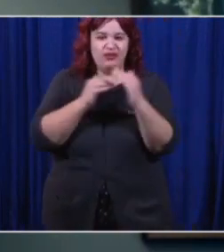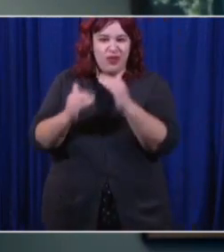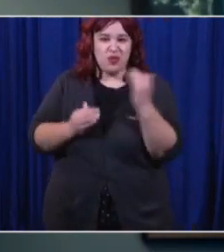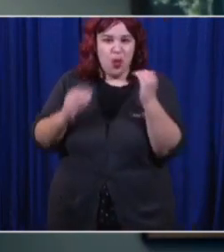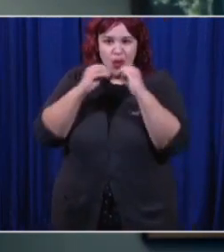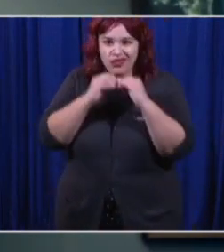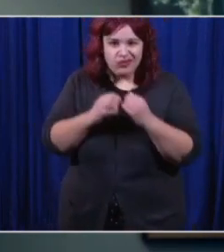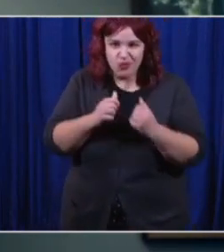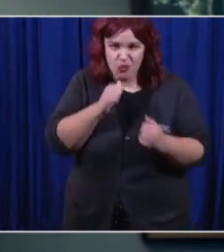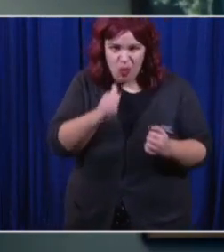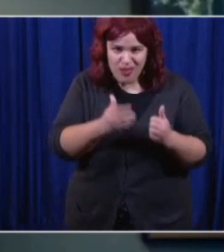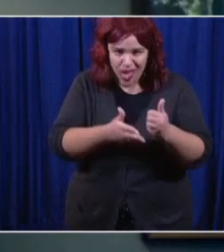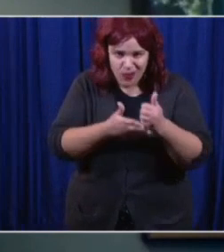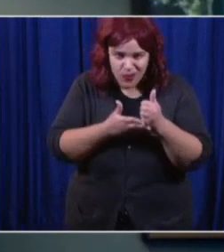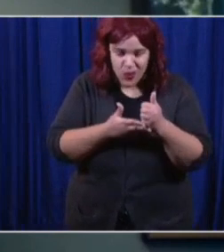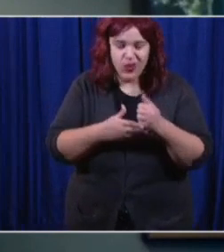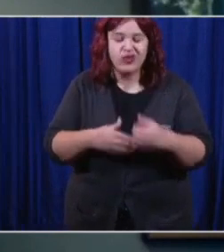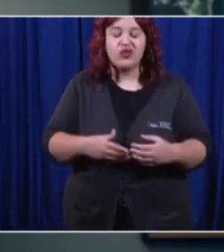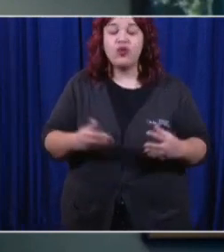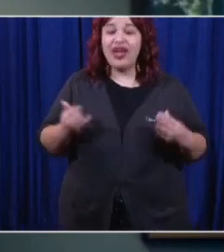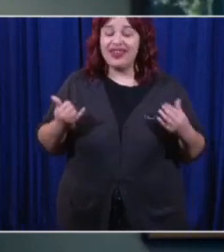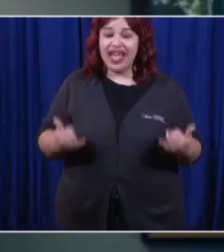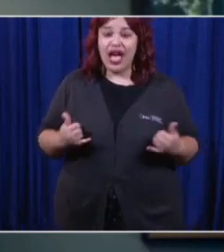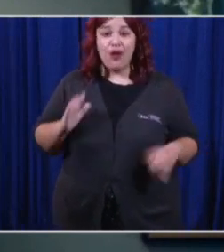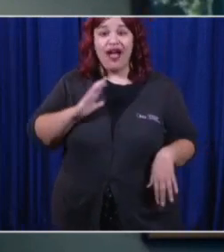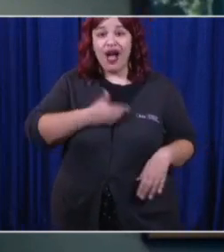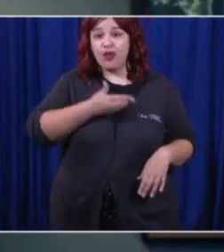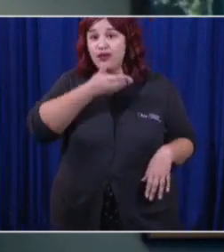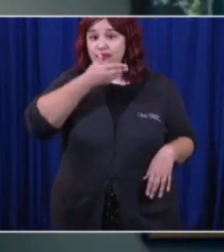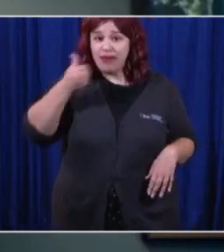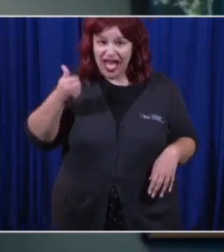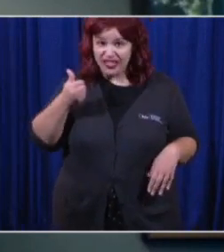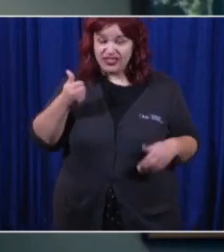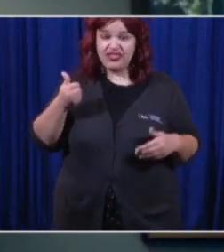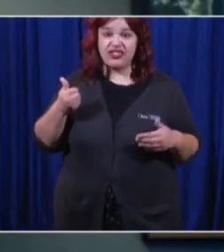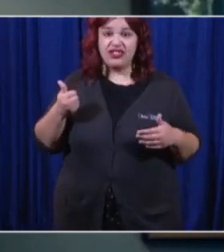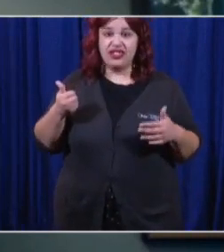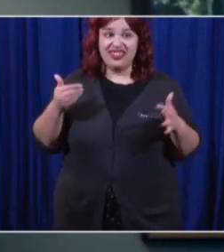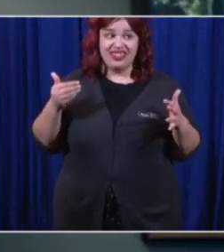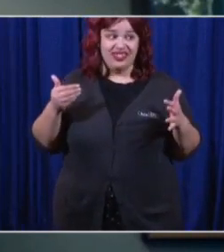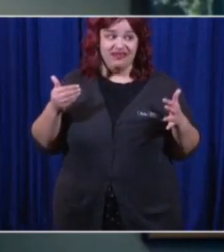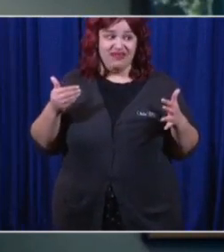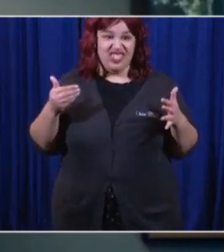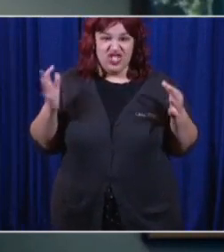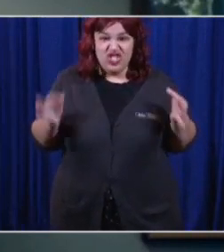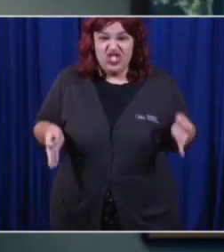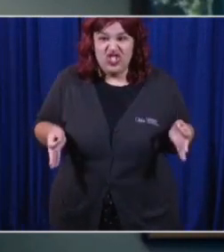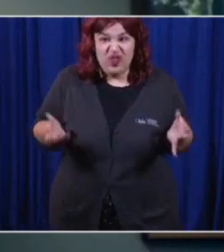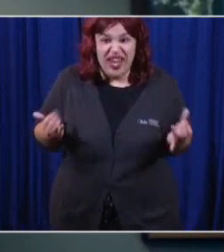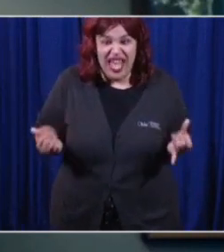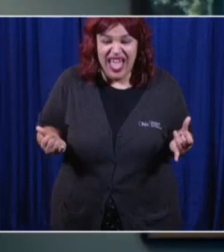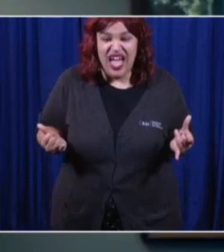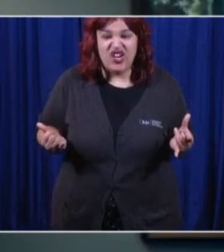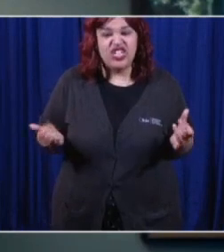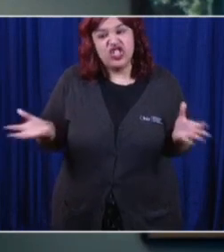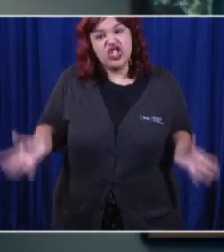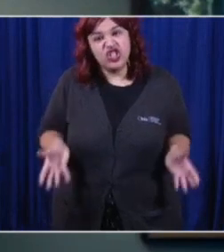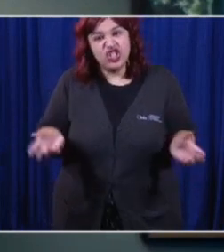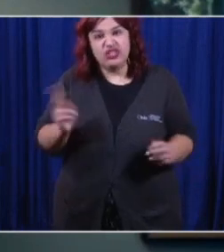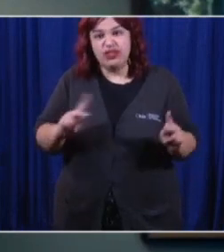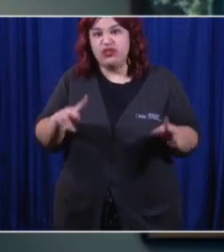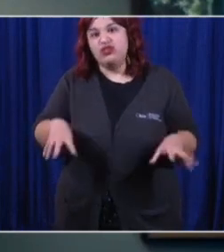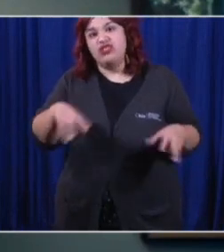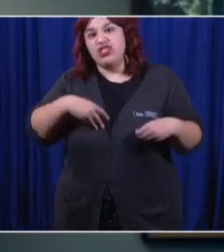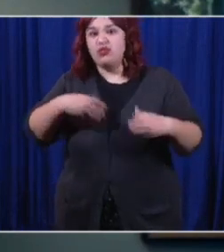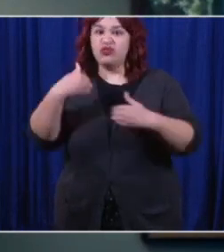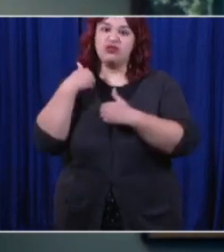we need to be right now, and that's requesting that our different communities be more responsible, whatever that looks like. We've given